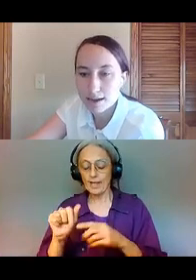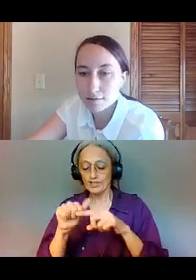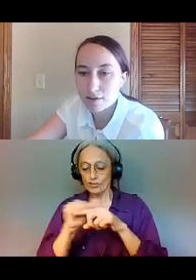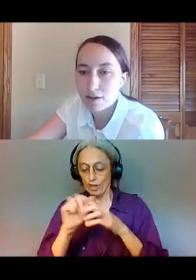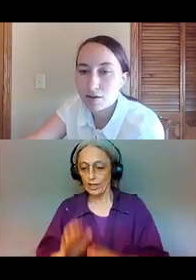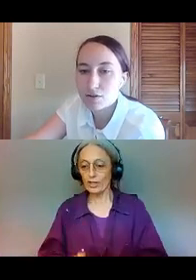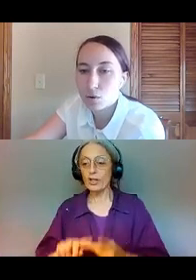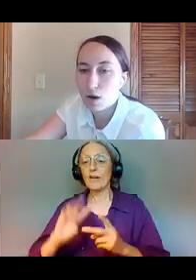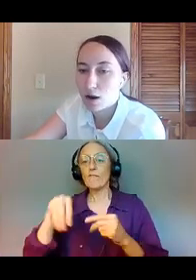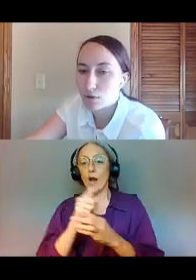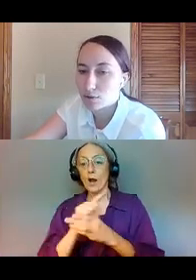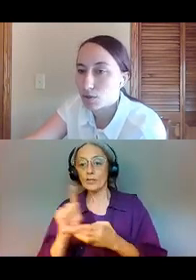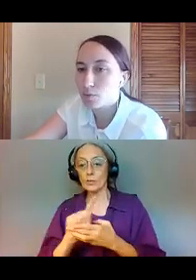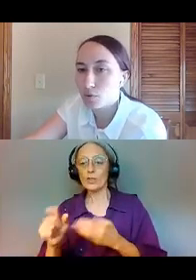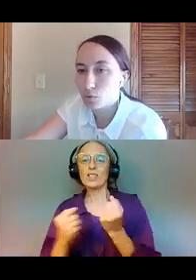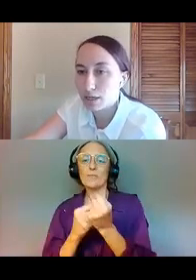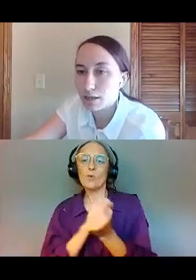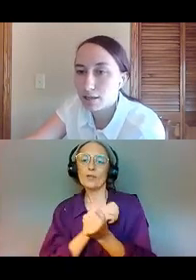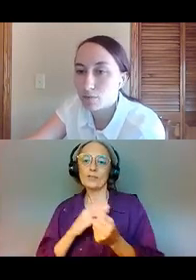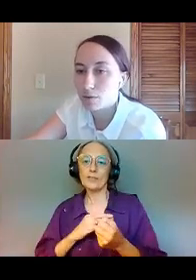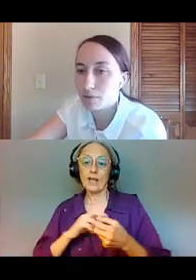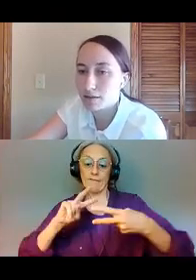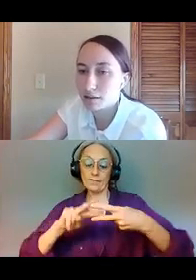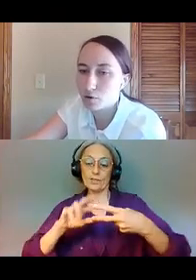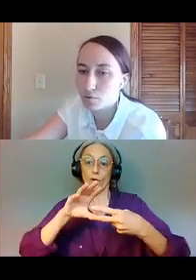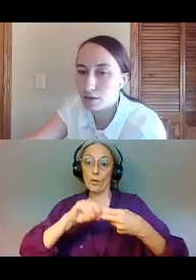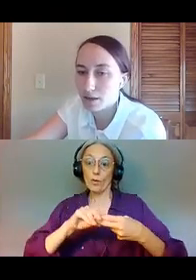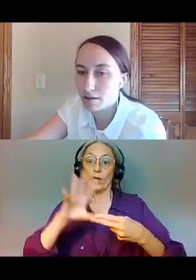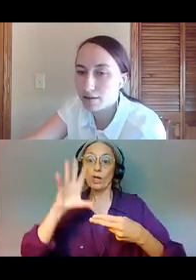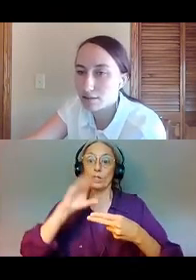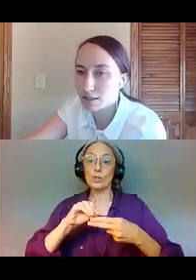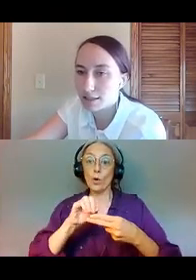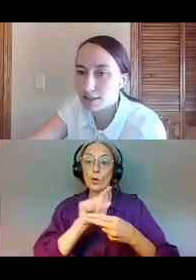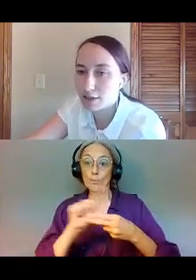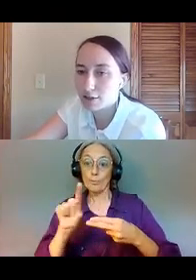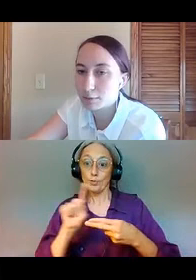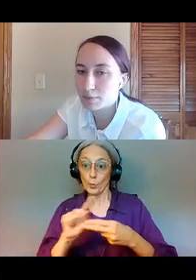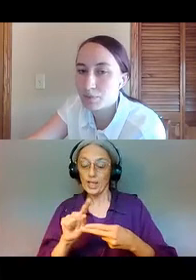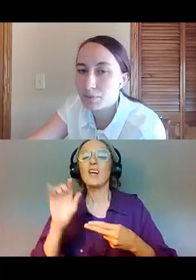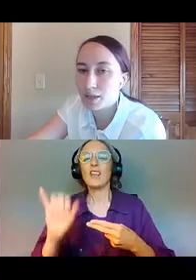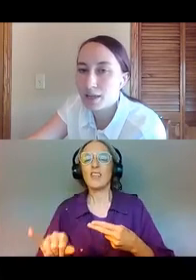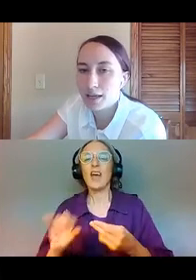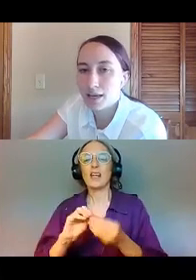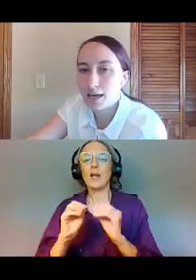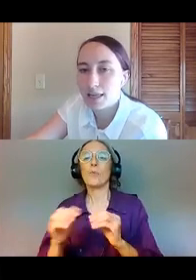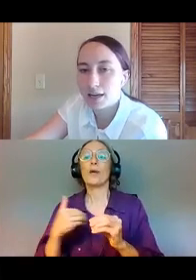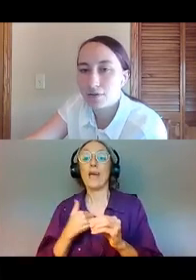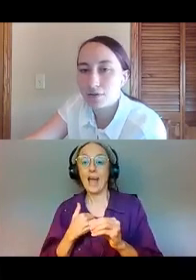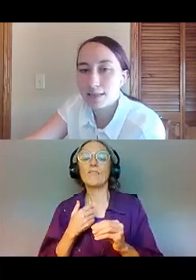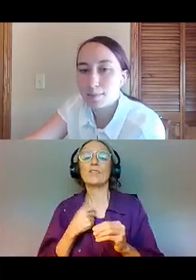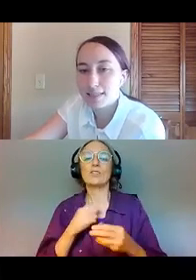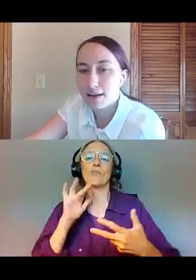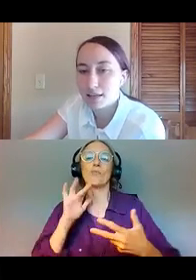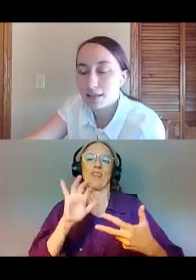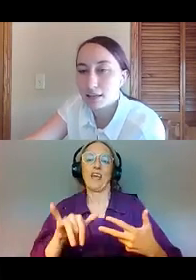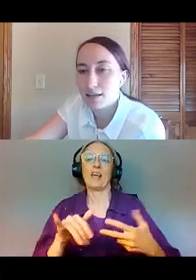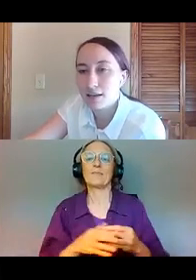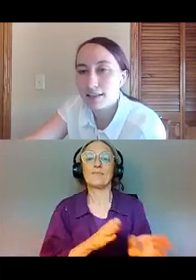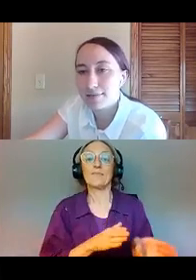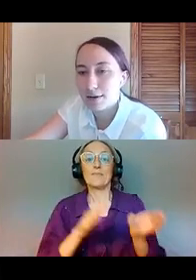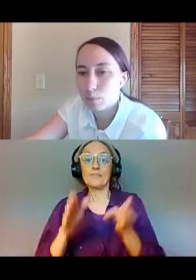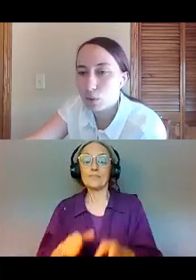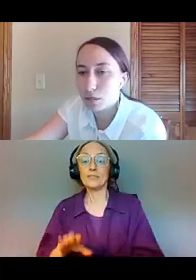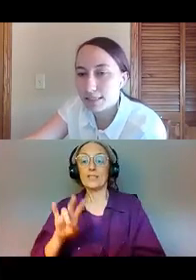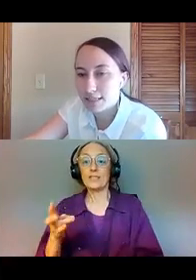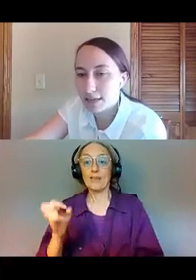support staff. So hours worked per week would be the appropriate method to select here. And then for step 7,